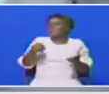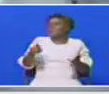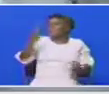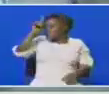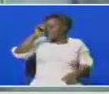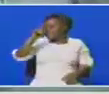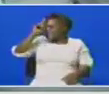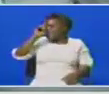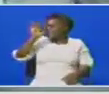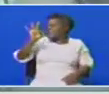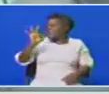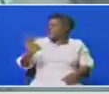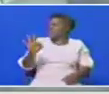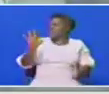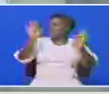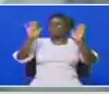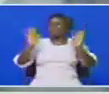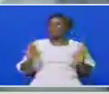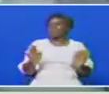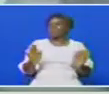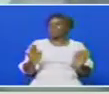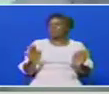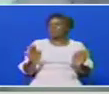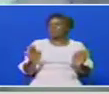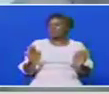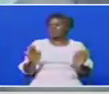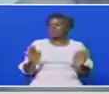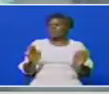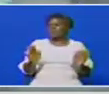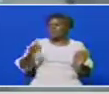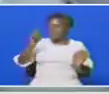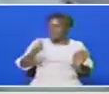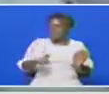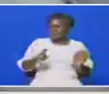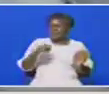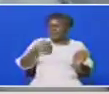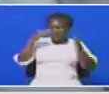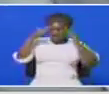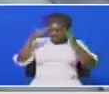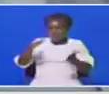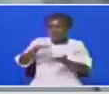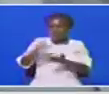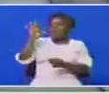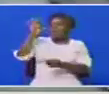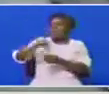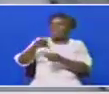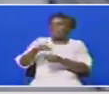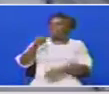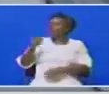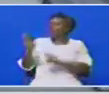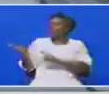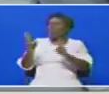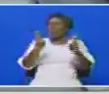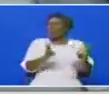great public importance, and therefore should be taken with a lot of weight that it deserves. Election is not an ordinary